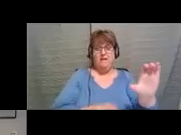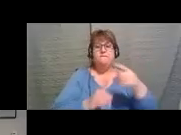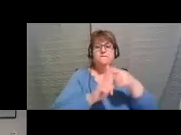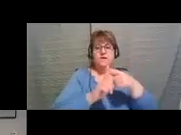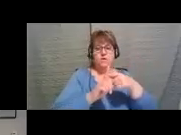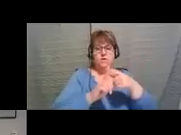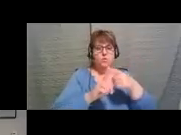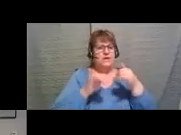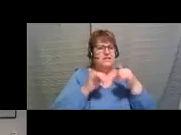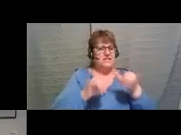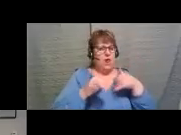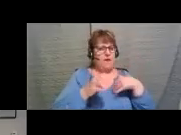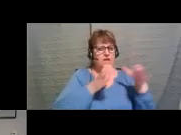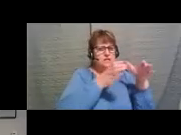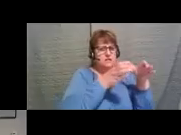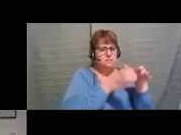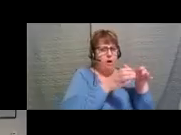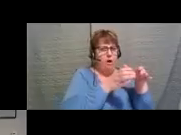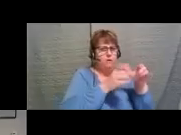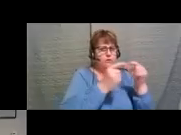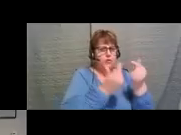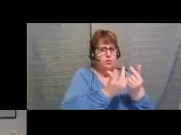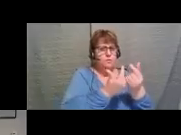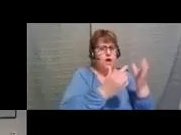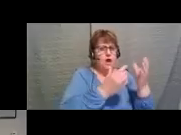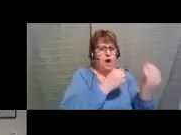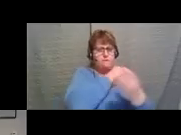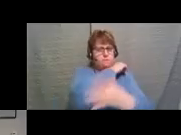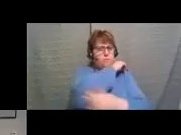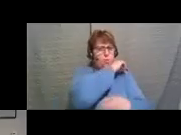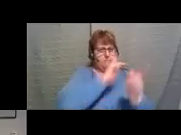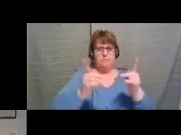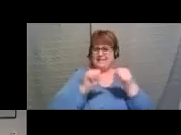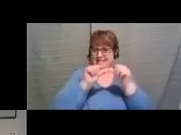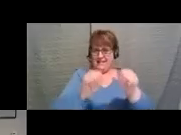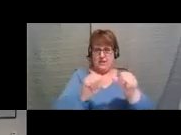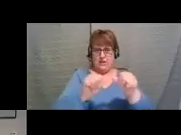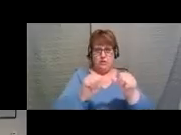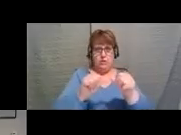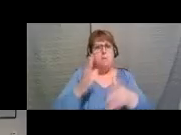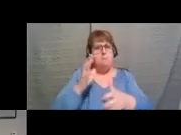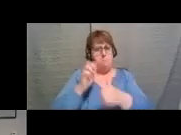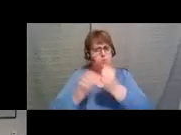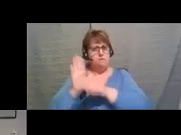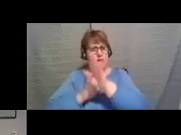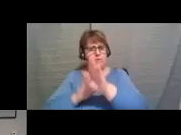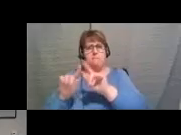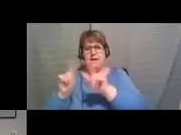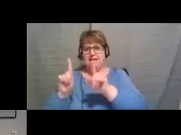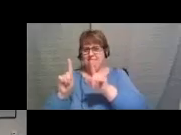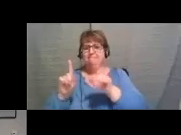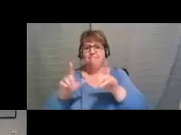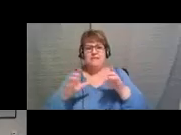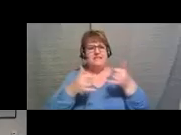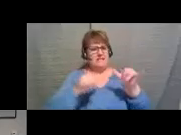low-income people, just like there are in every nation. I finished my assignment in China and I moved to Angola in Southern